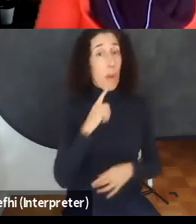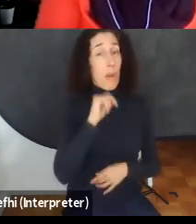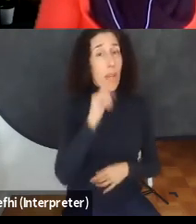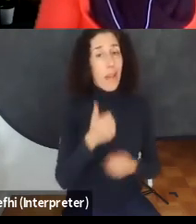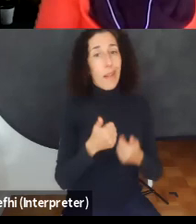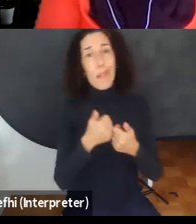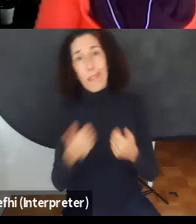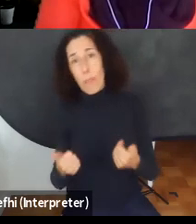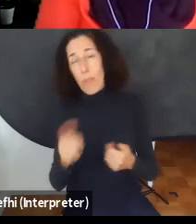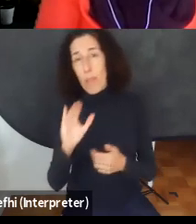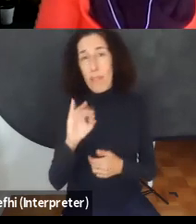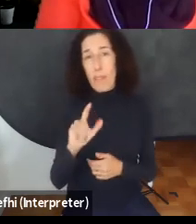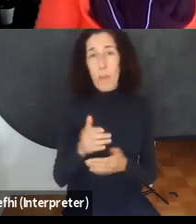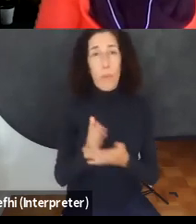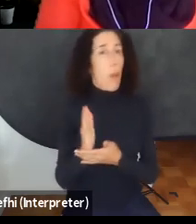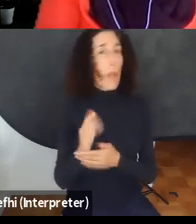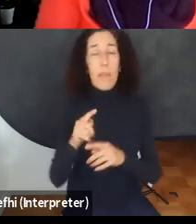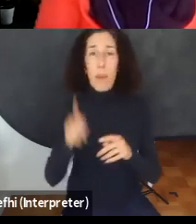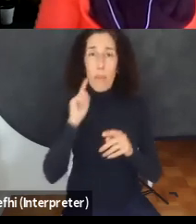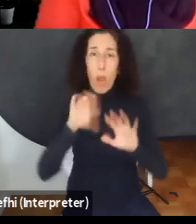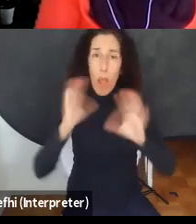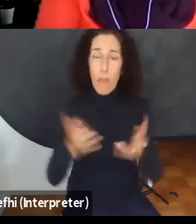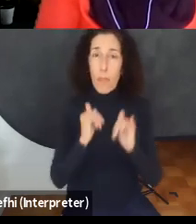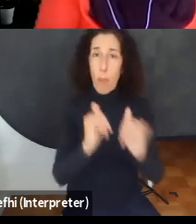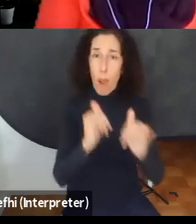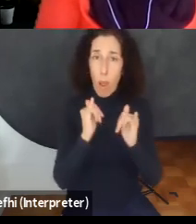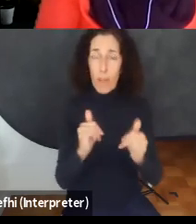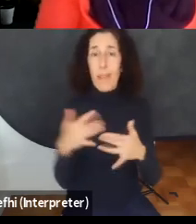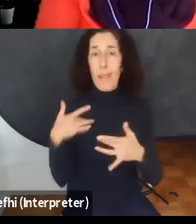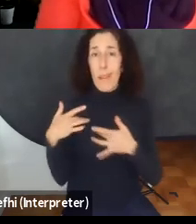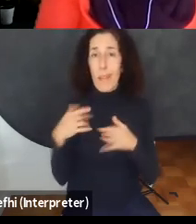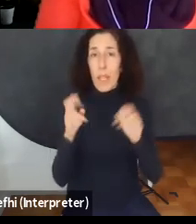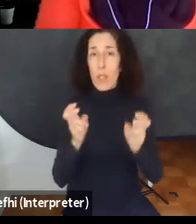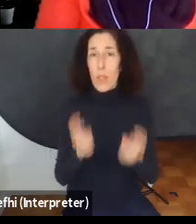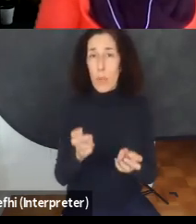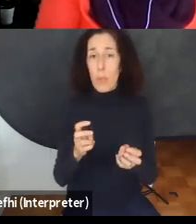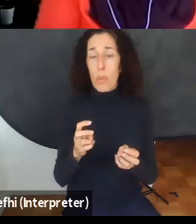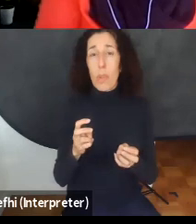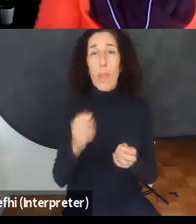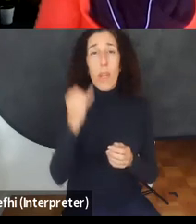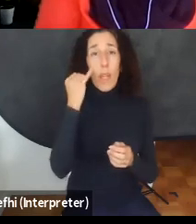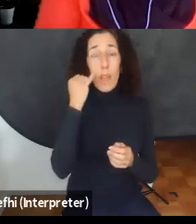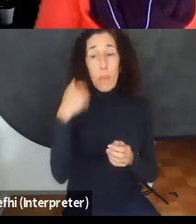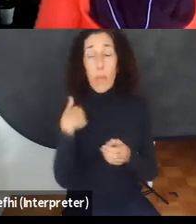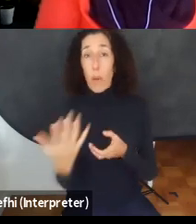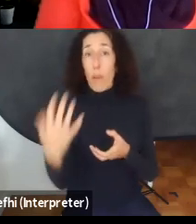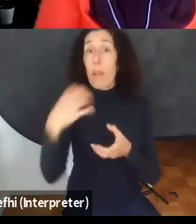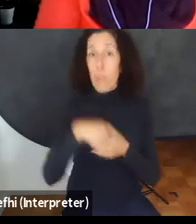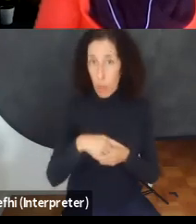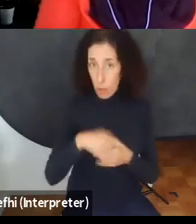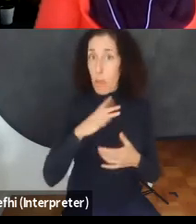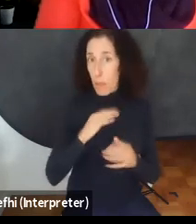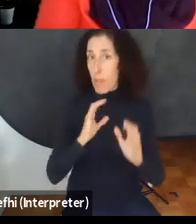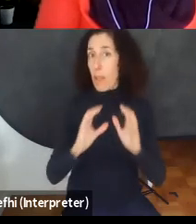not a separate civil rights issue, but our issues are everyone else's issues. And when we are folded into the conversation, when we are folded